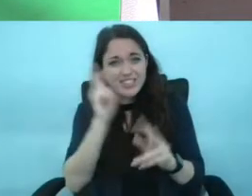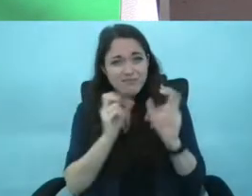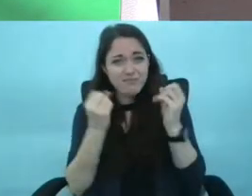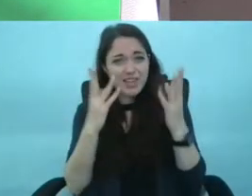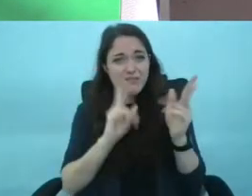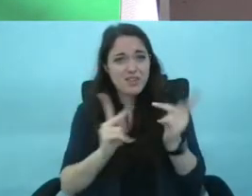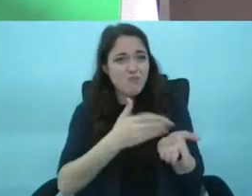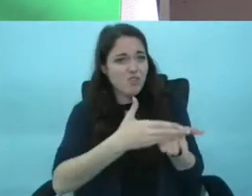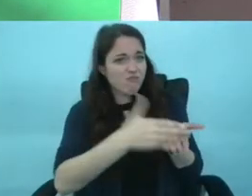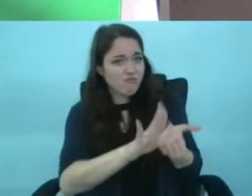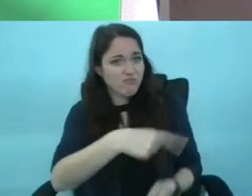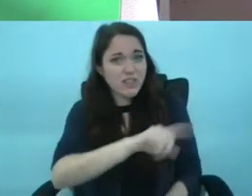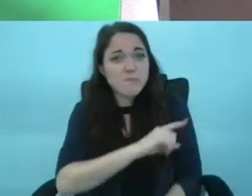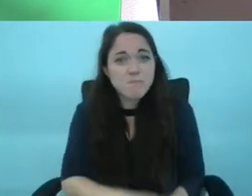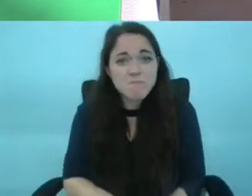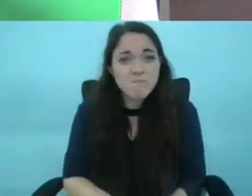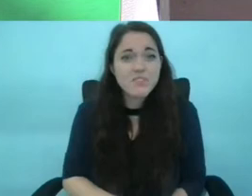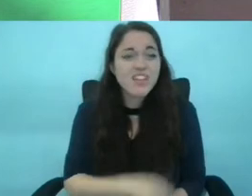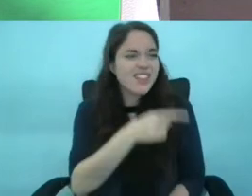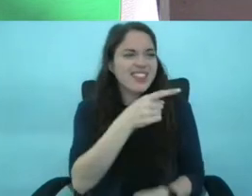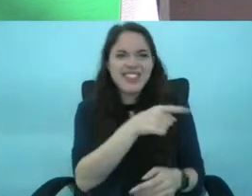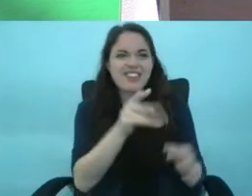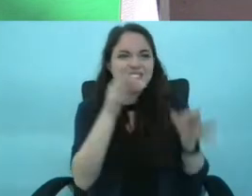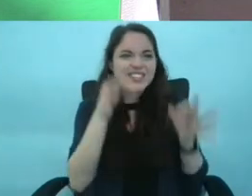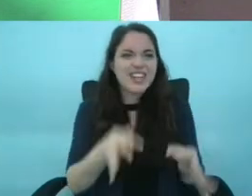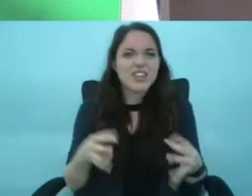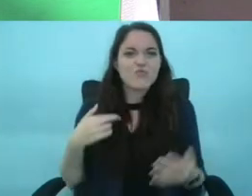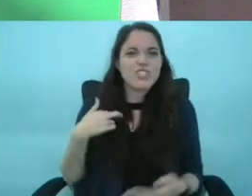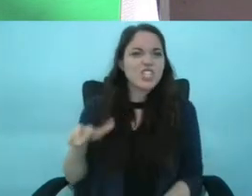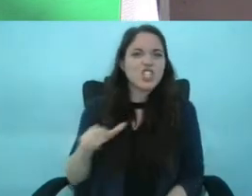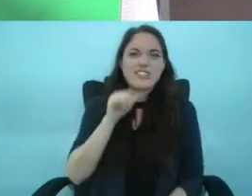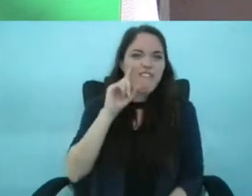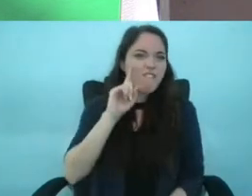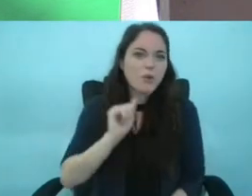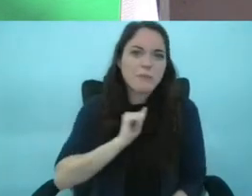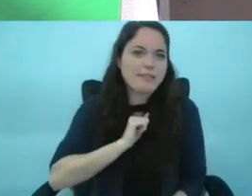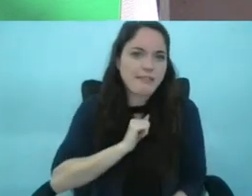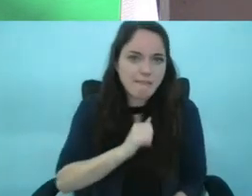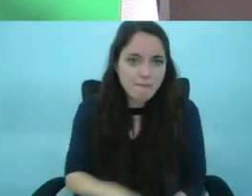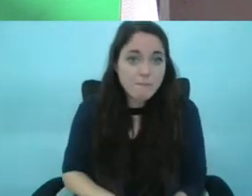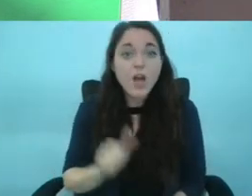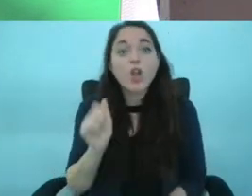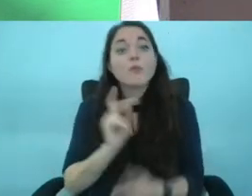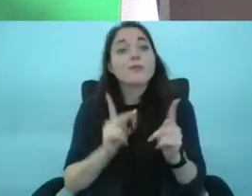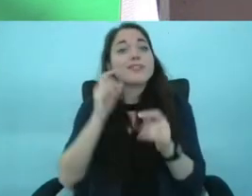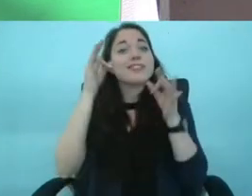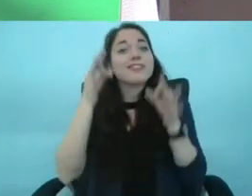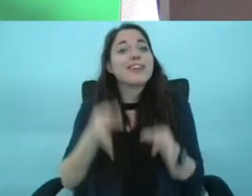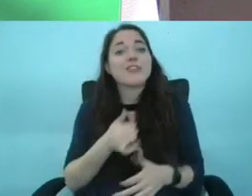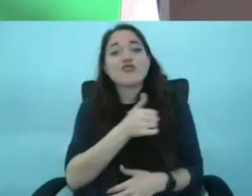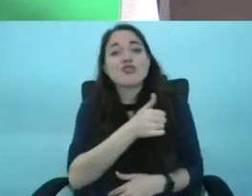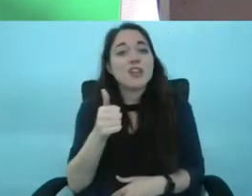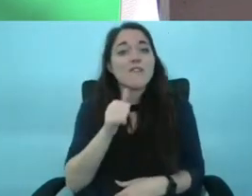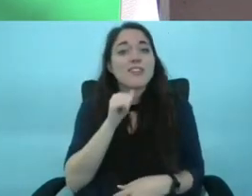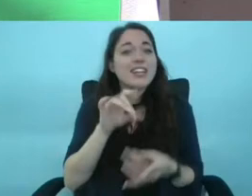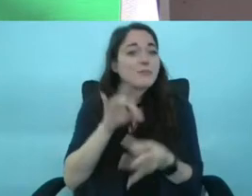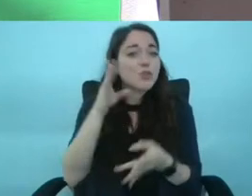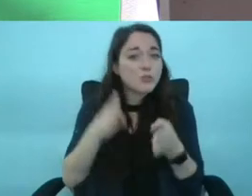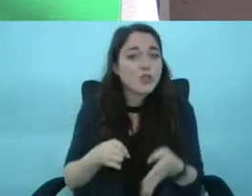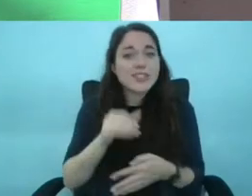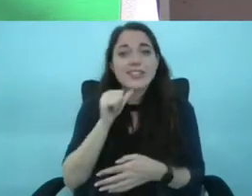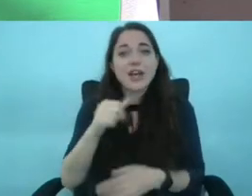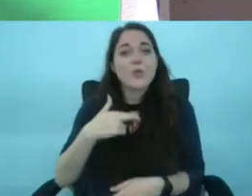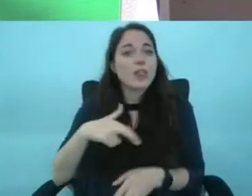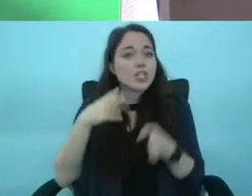religion. Others have determined that they are spiritual and not religious because the institution of church